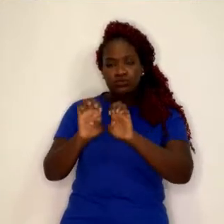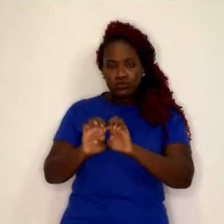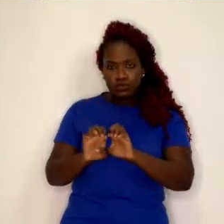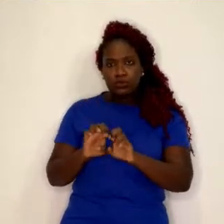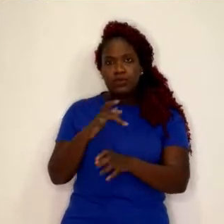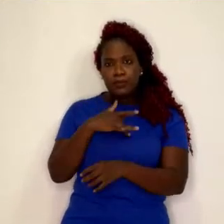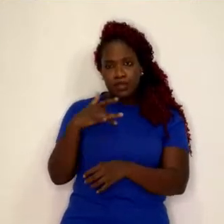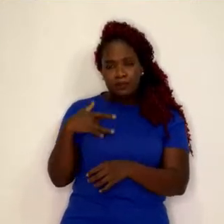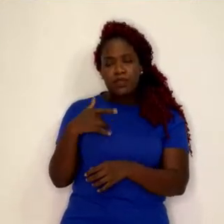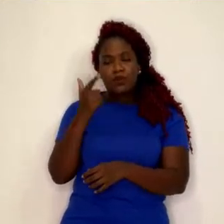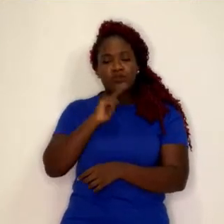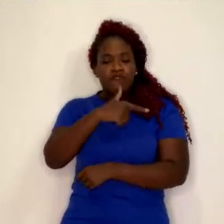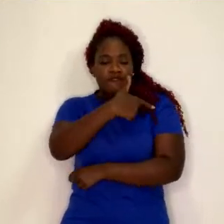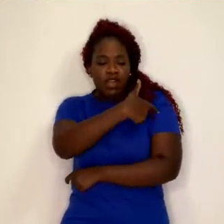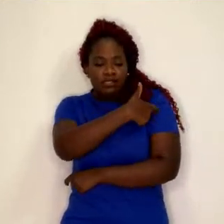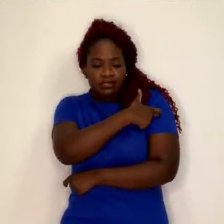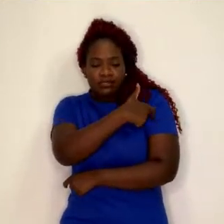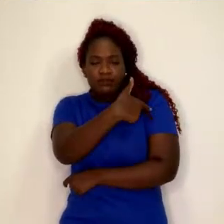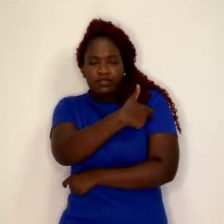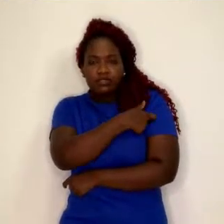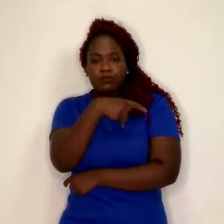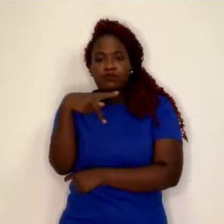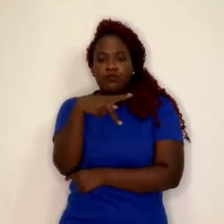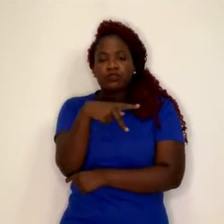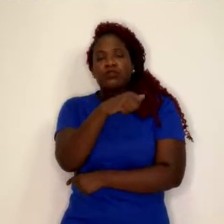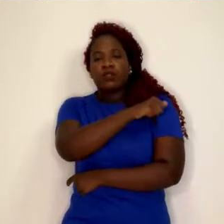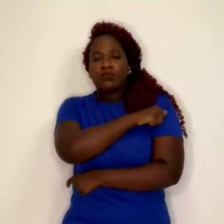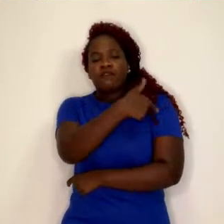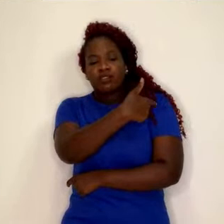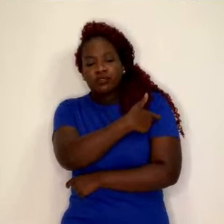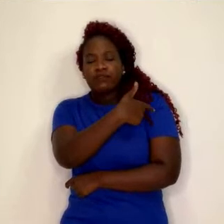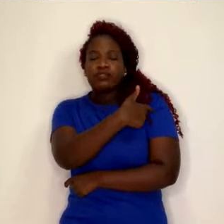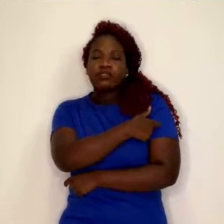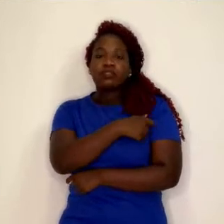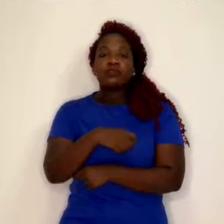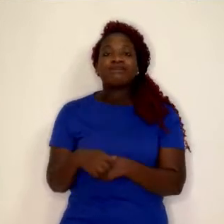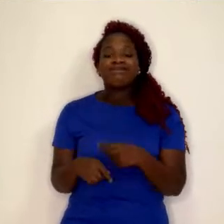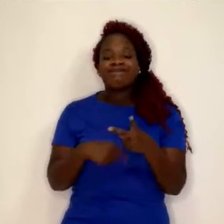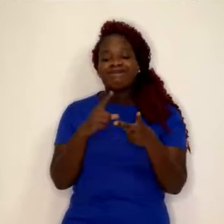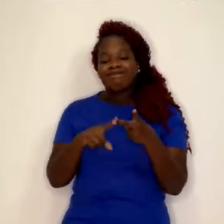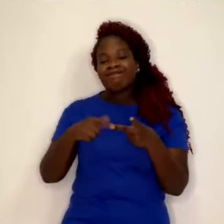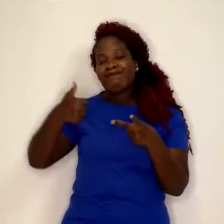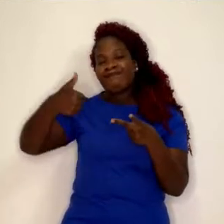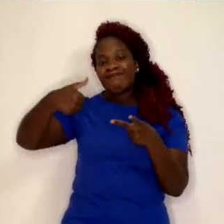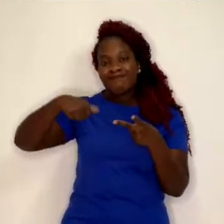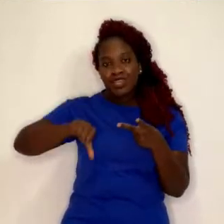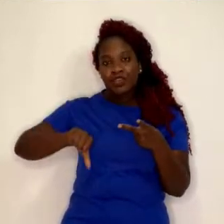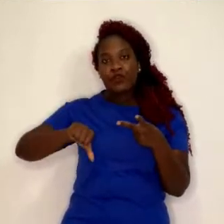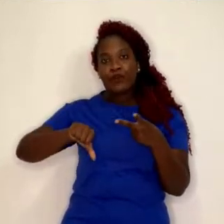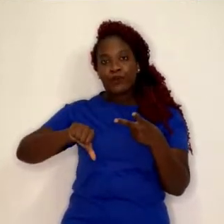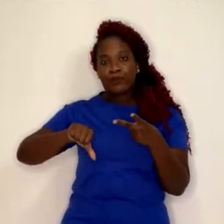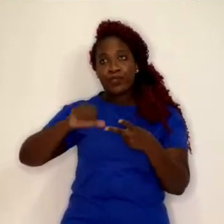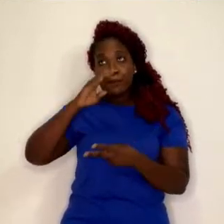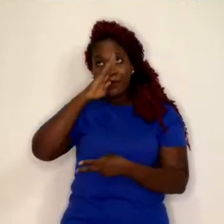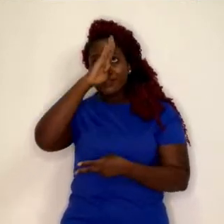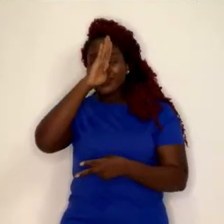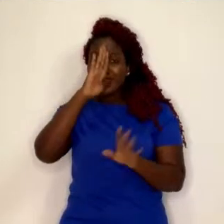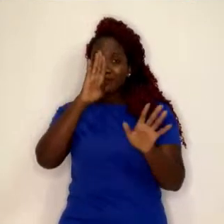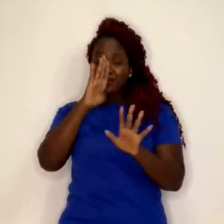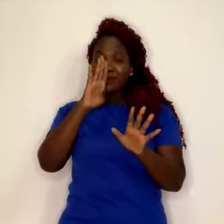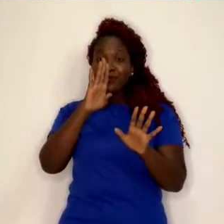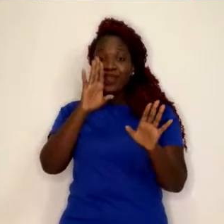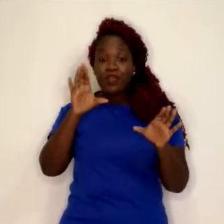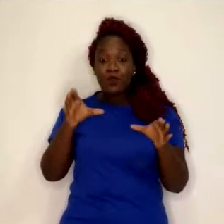the conjuncture in which we may then need to vaccinate students, but I see a major